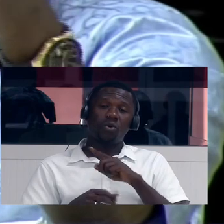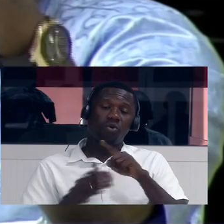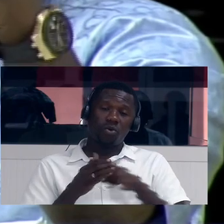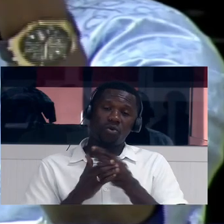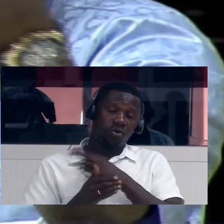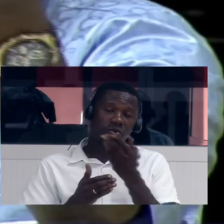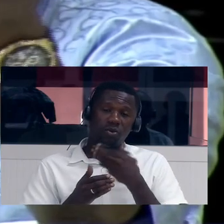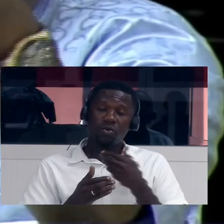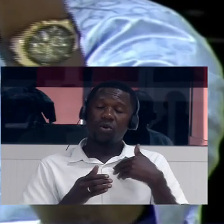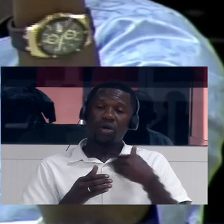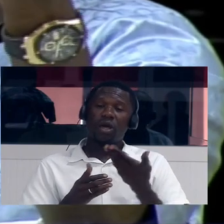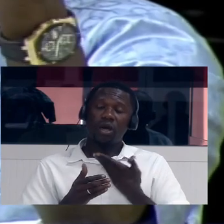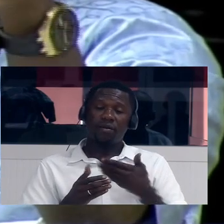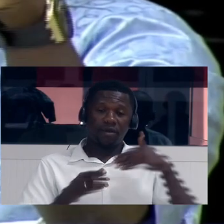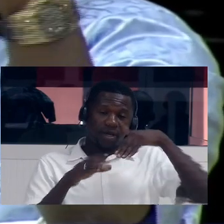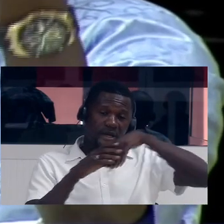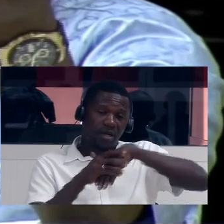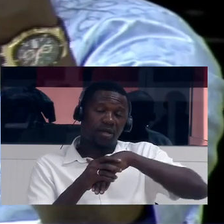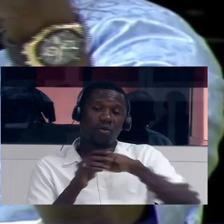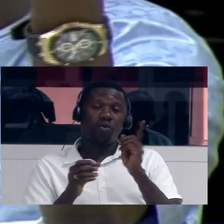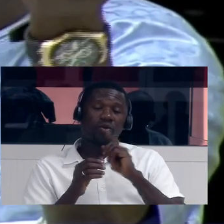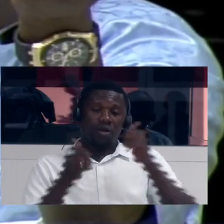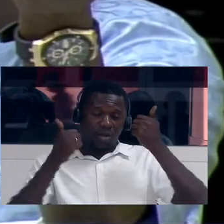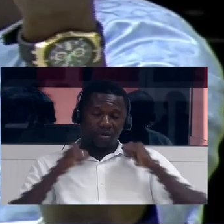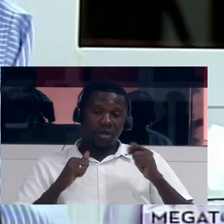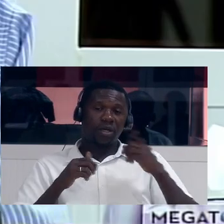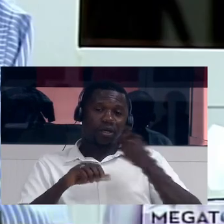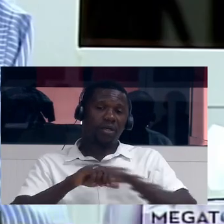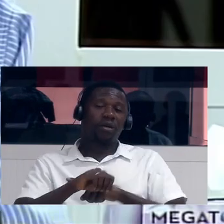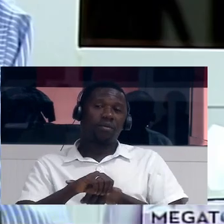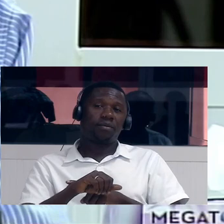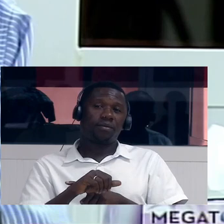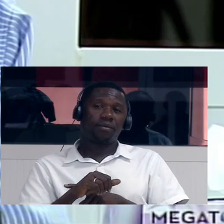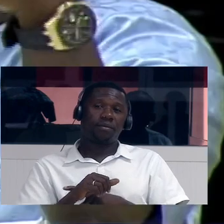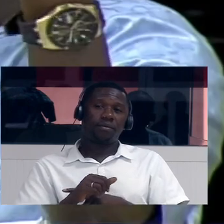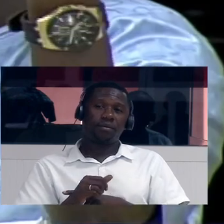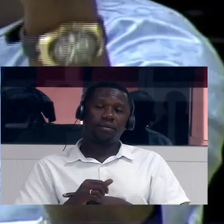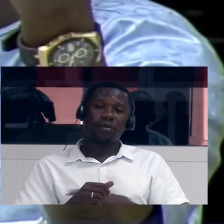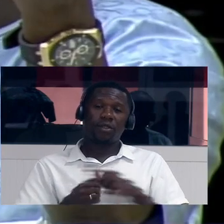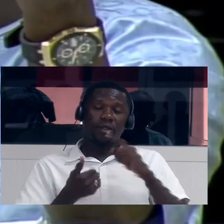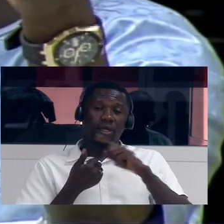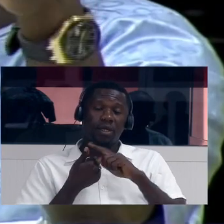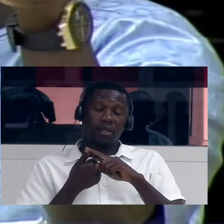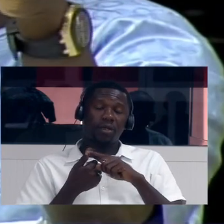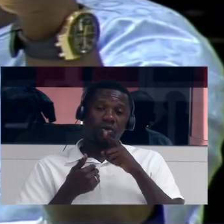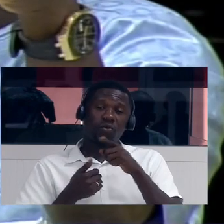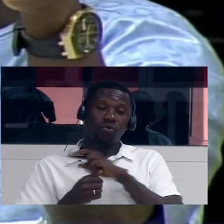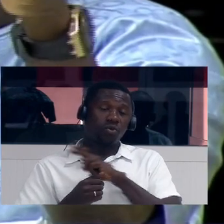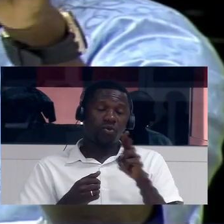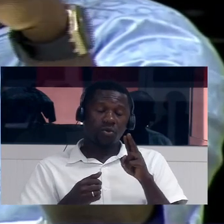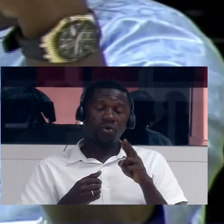to have a hand in what was going on at the time. Yeah. And that you did